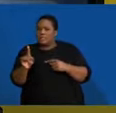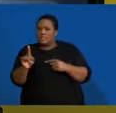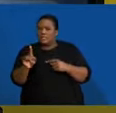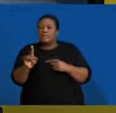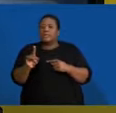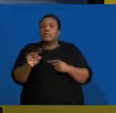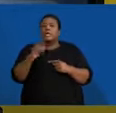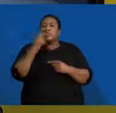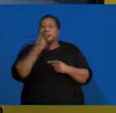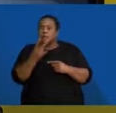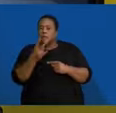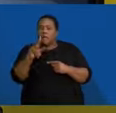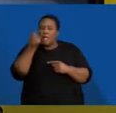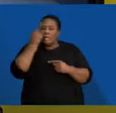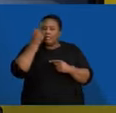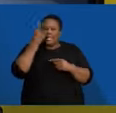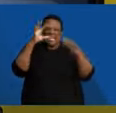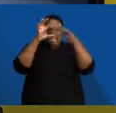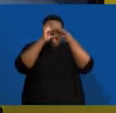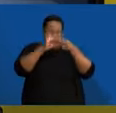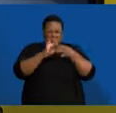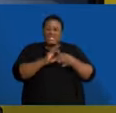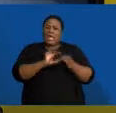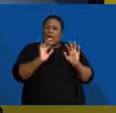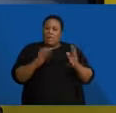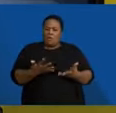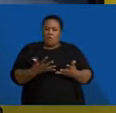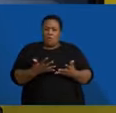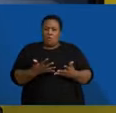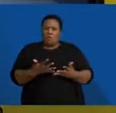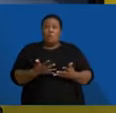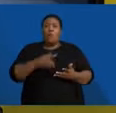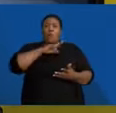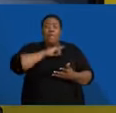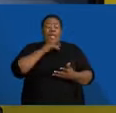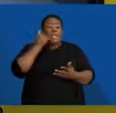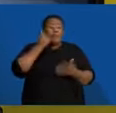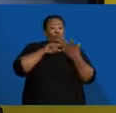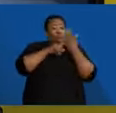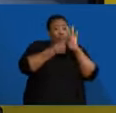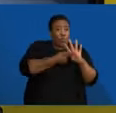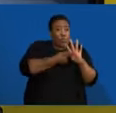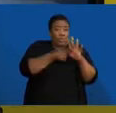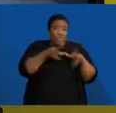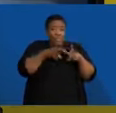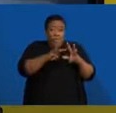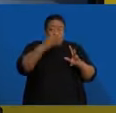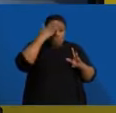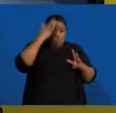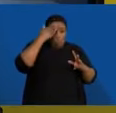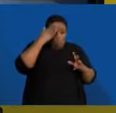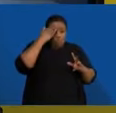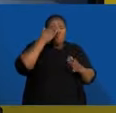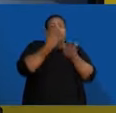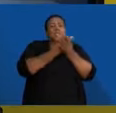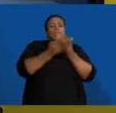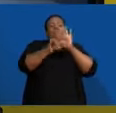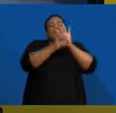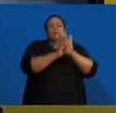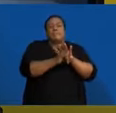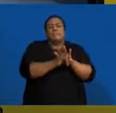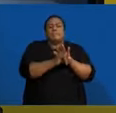No. Understand the links so that even when it is not shown in the way that you are used to, you can still see the